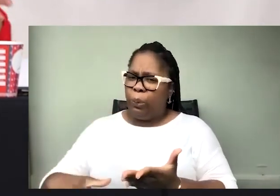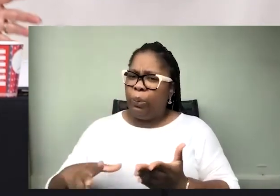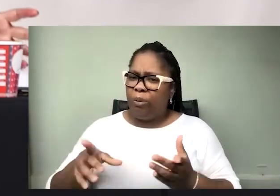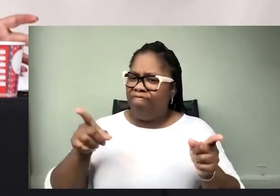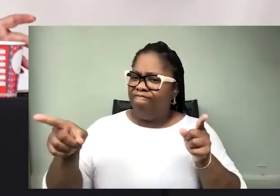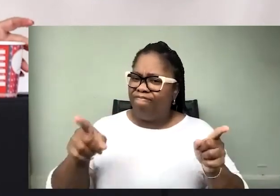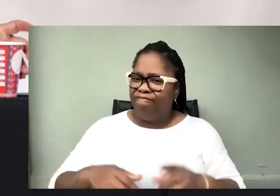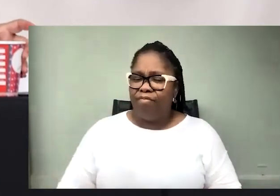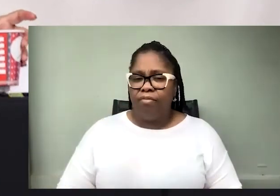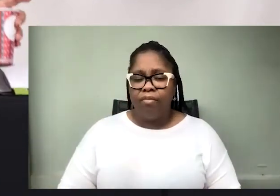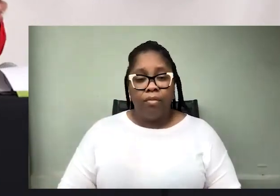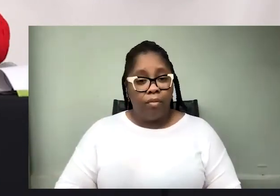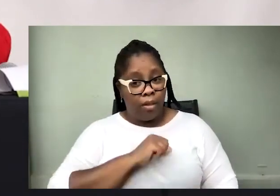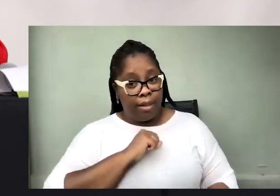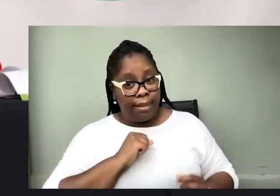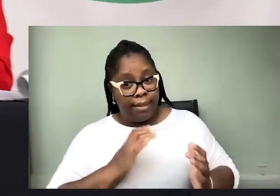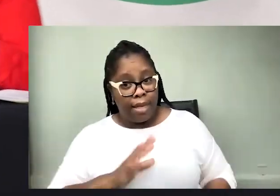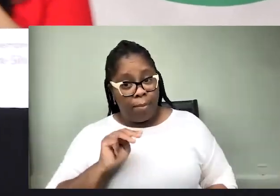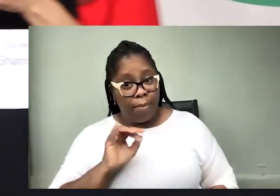Senator Min?